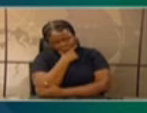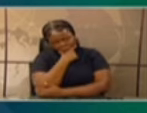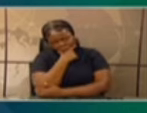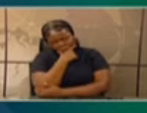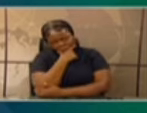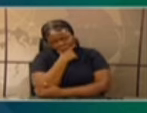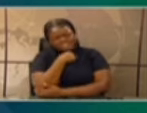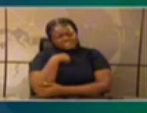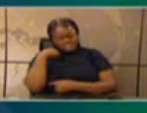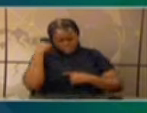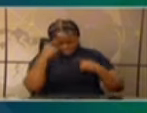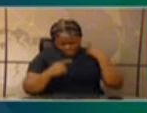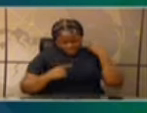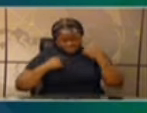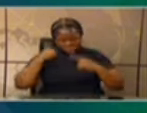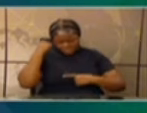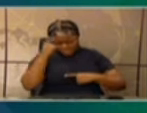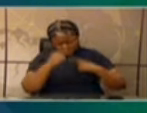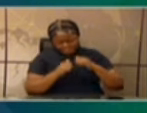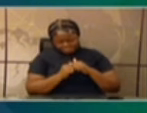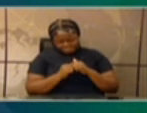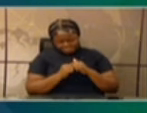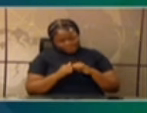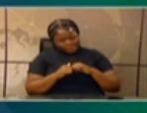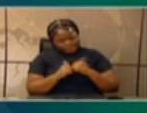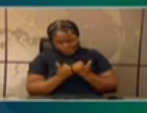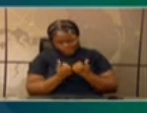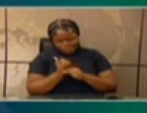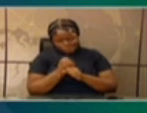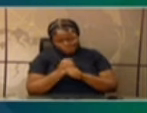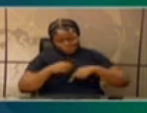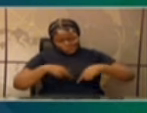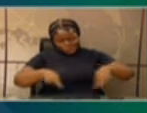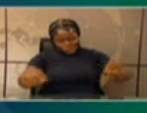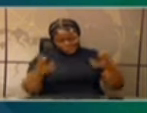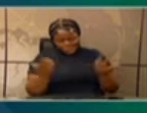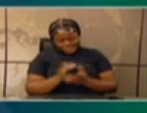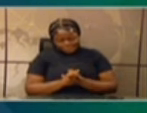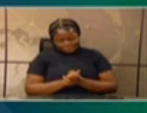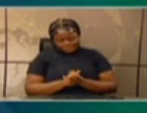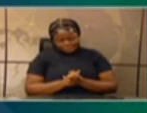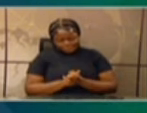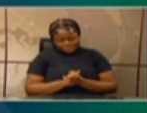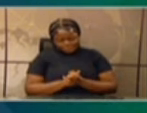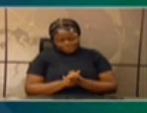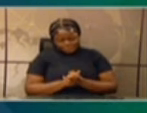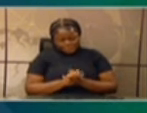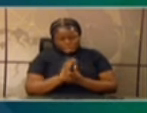to understand a quaint asem or grumma. And I mean, who